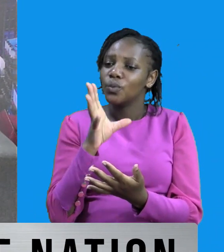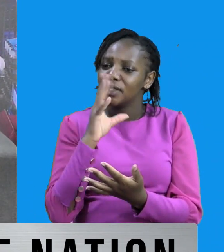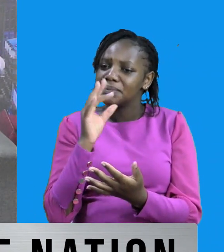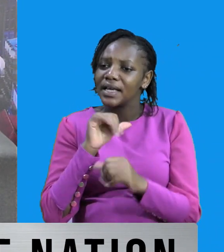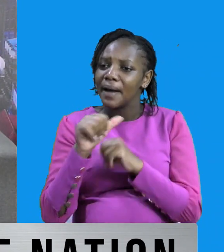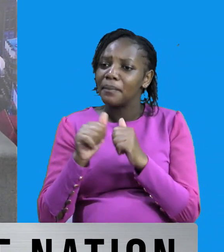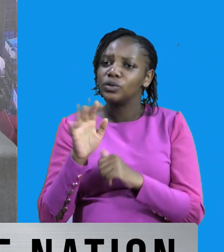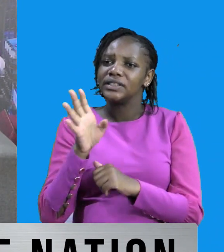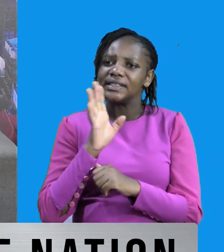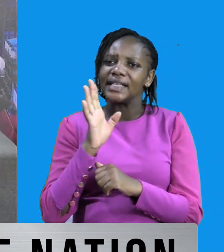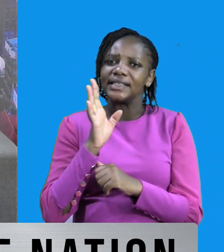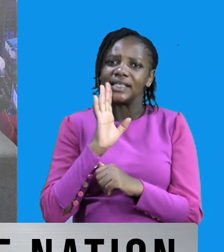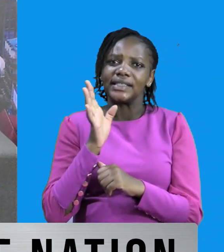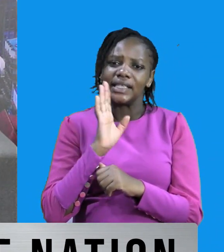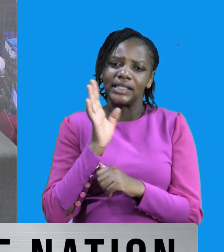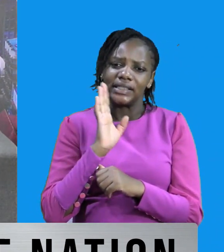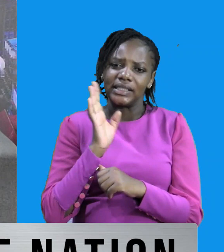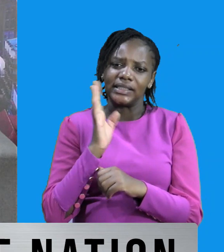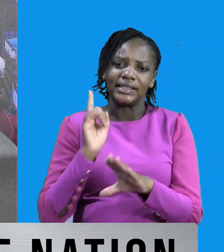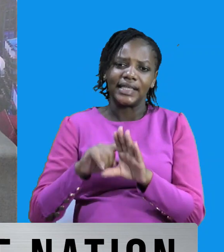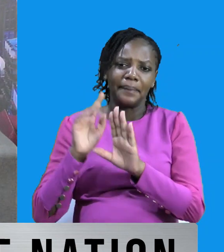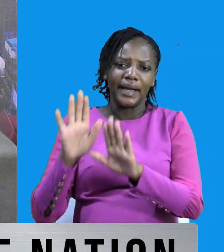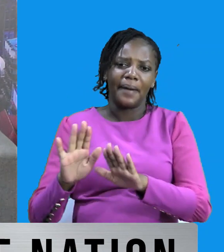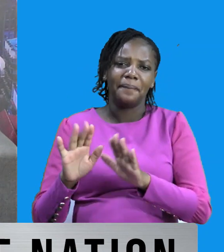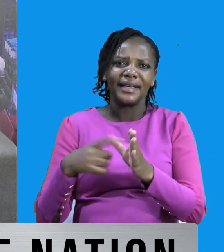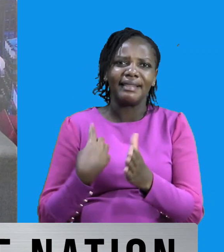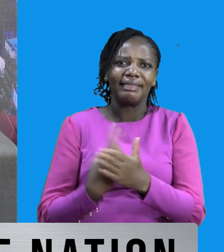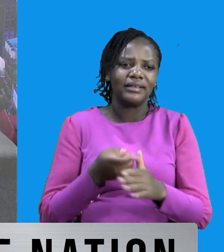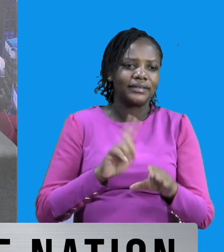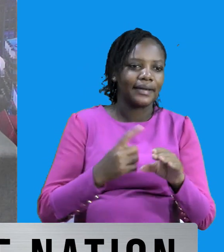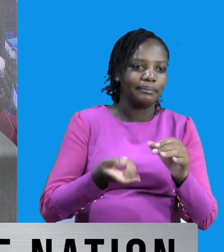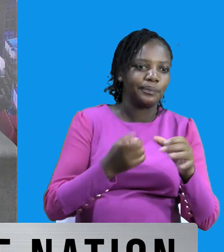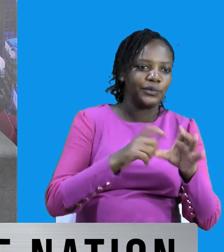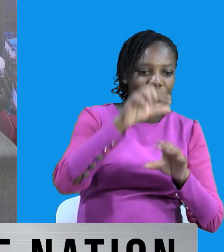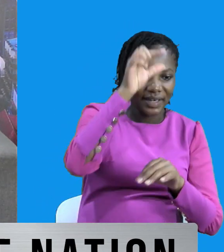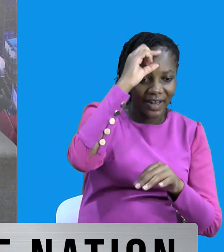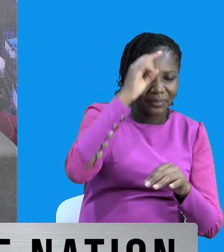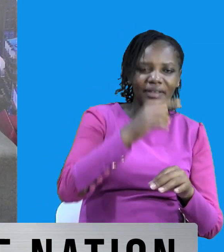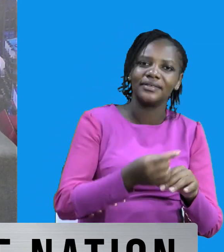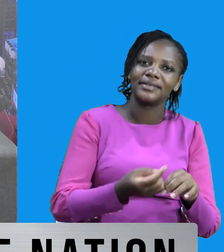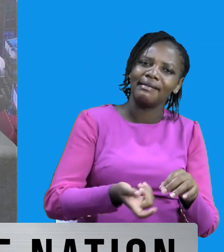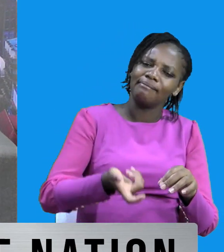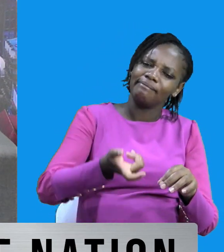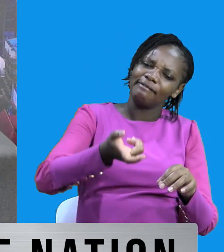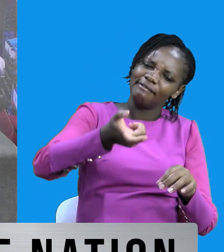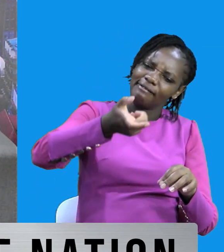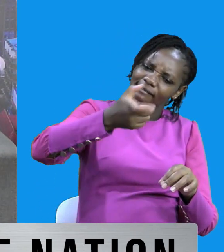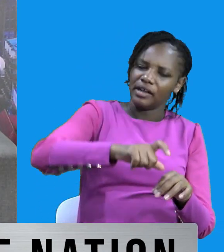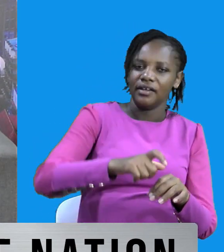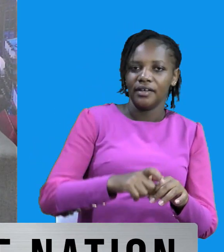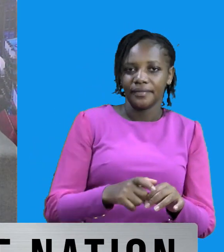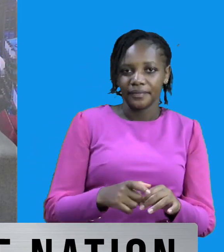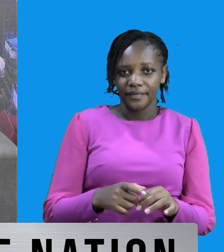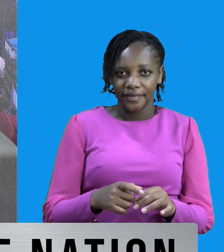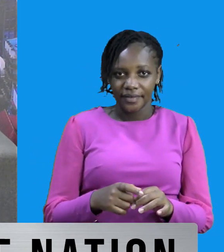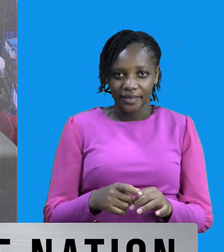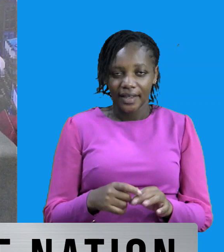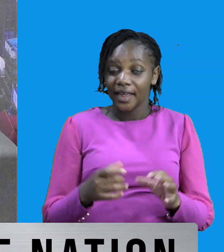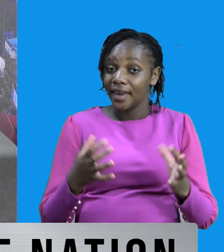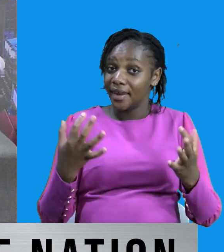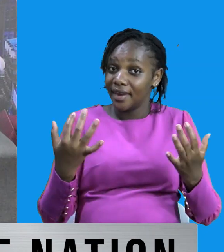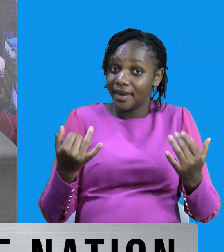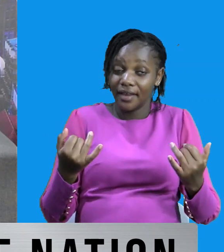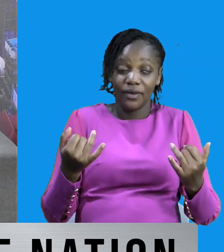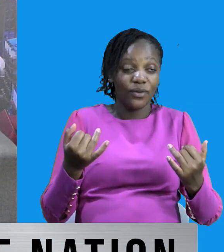elections, and then they come in and they are pushing the debt index further. So really, the question that we